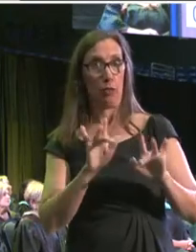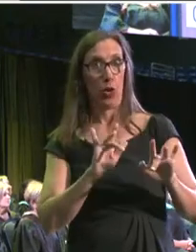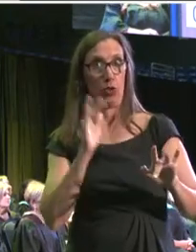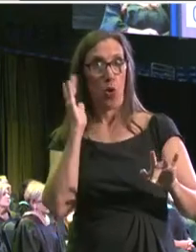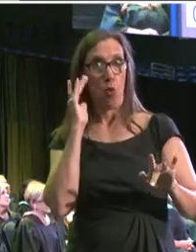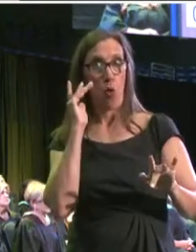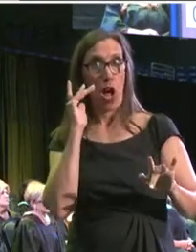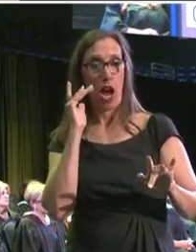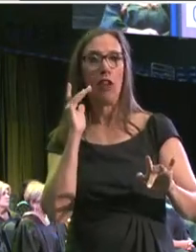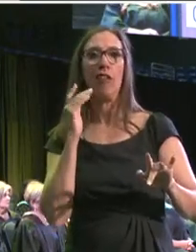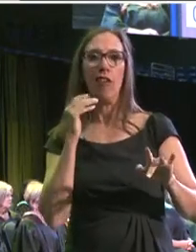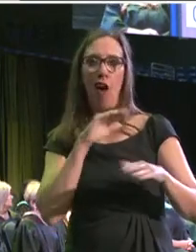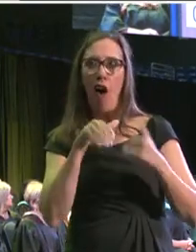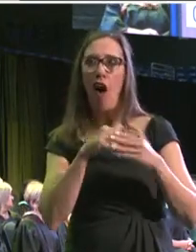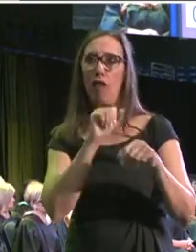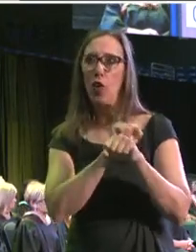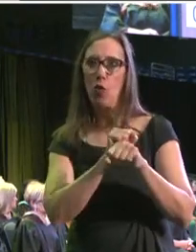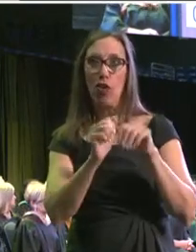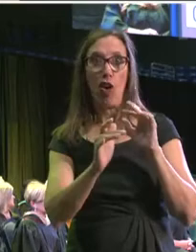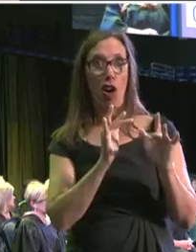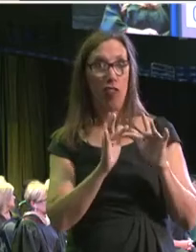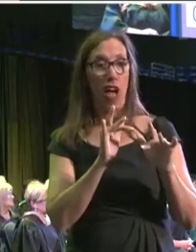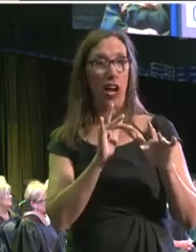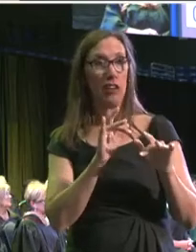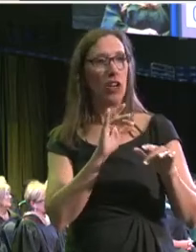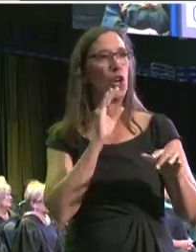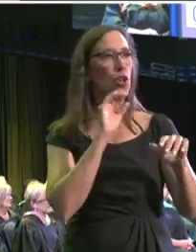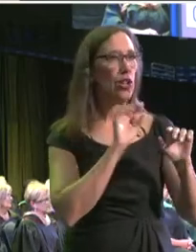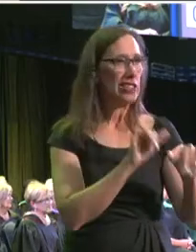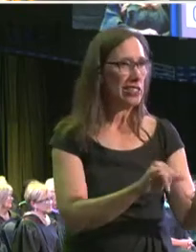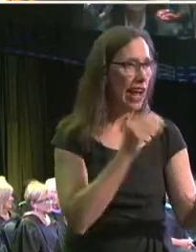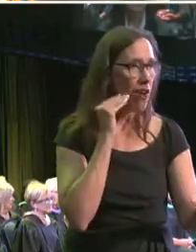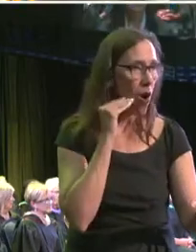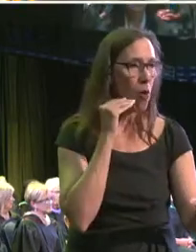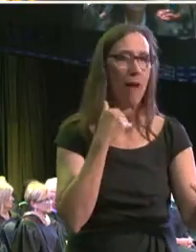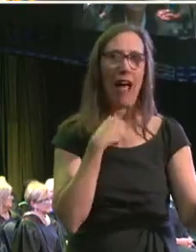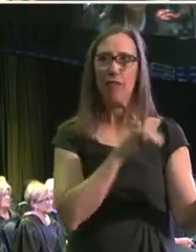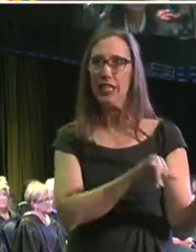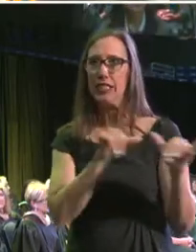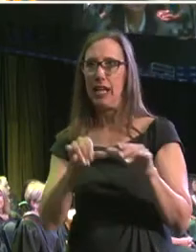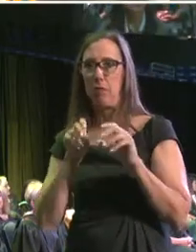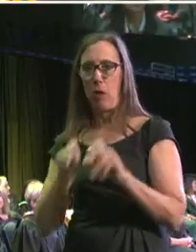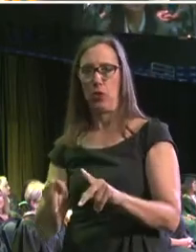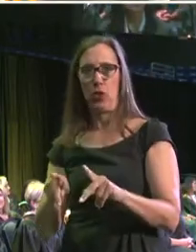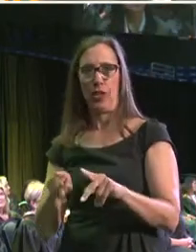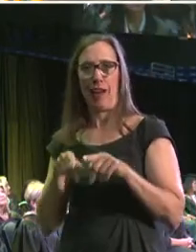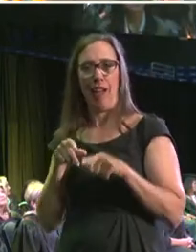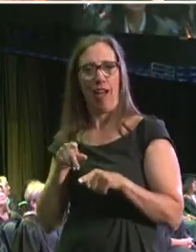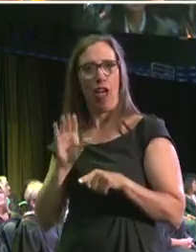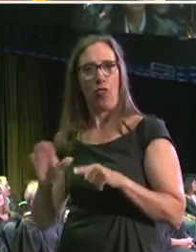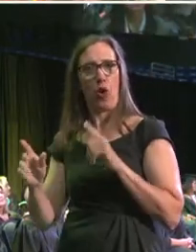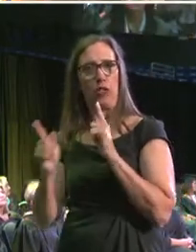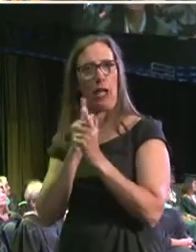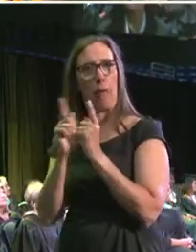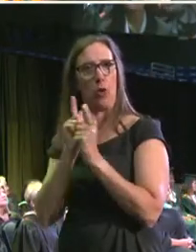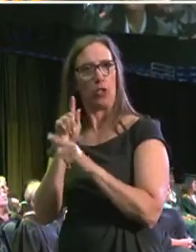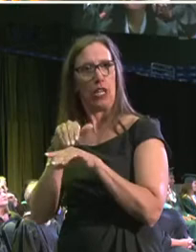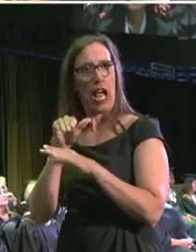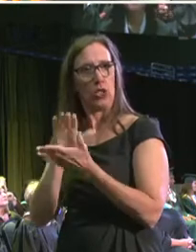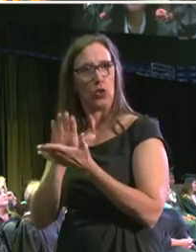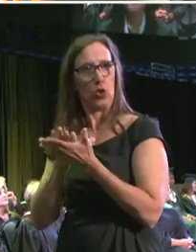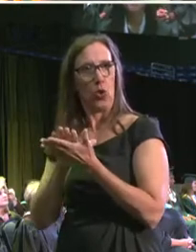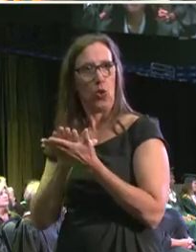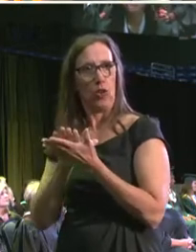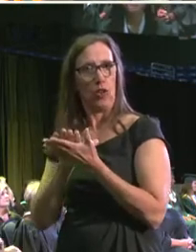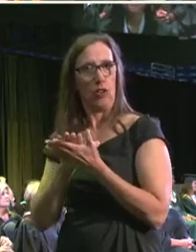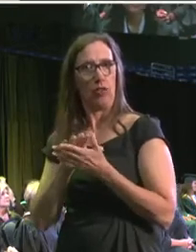an effort to make all of our work online so that students working at home could still have the same learning opportunity as the ones working in person. And this